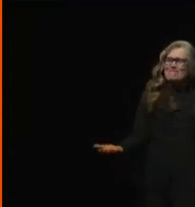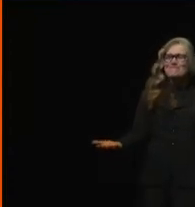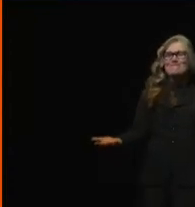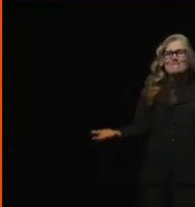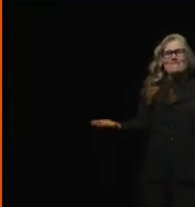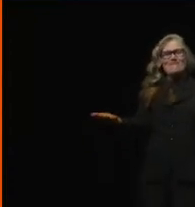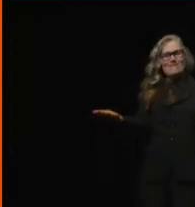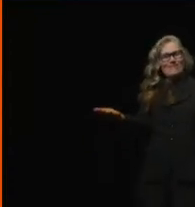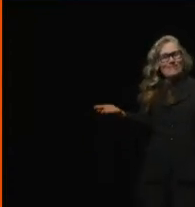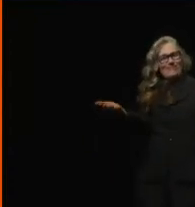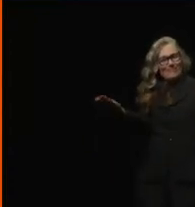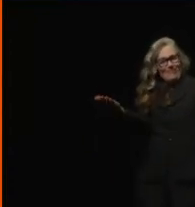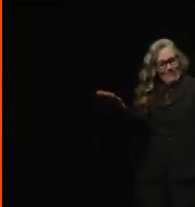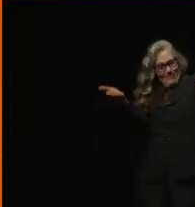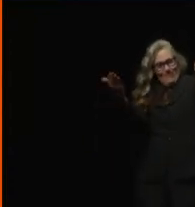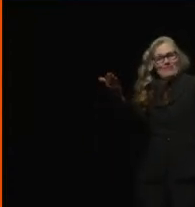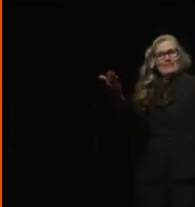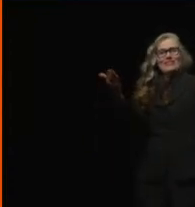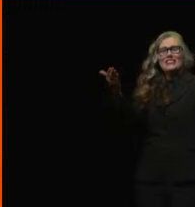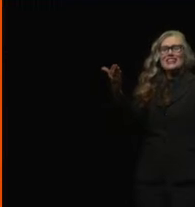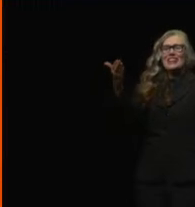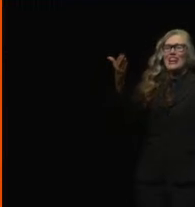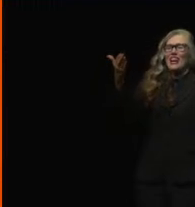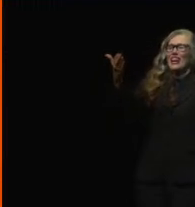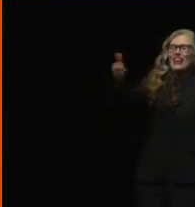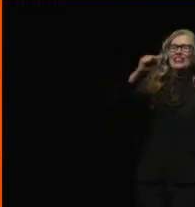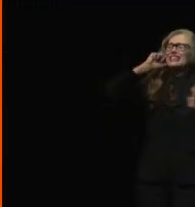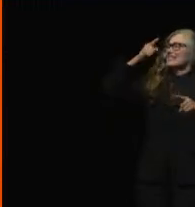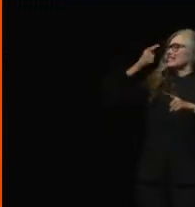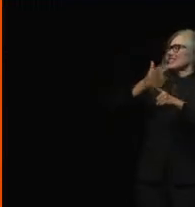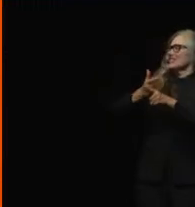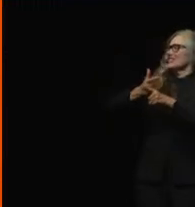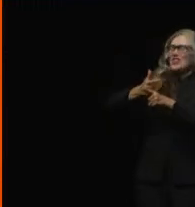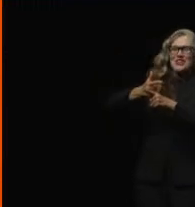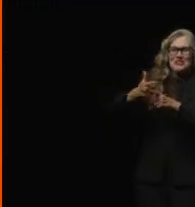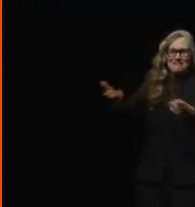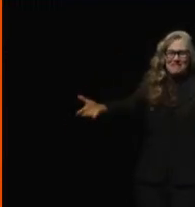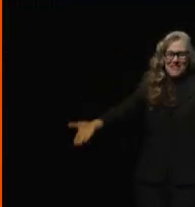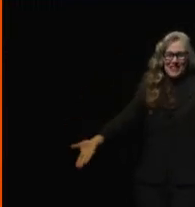yeah, yeah. And march on, sister,